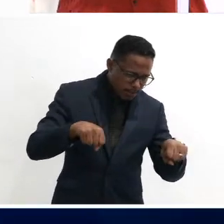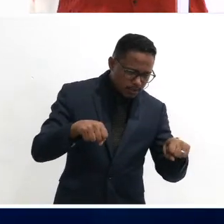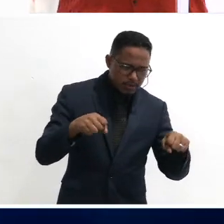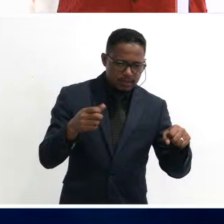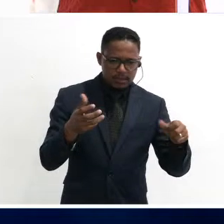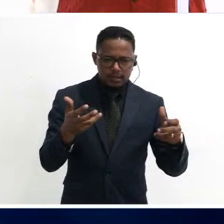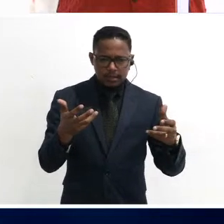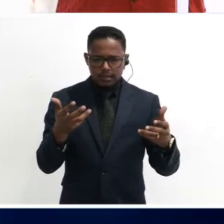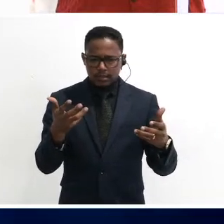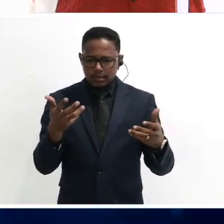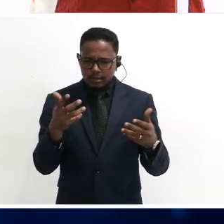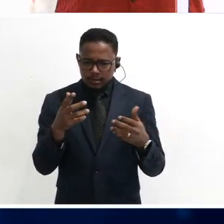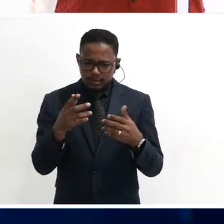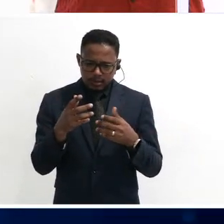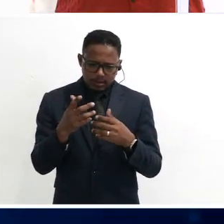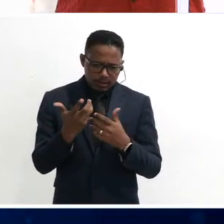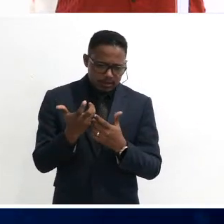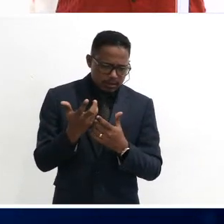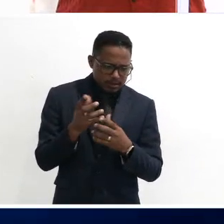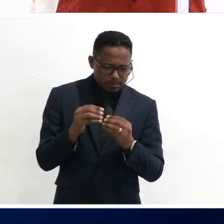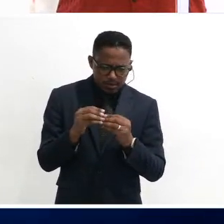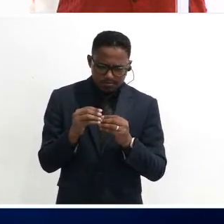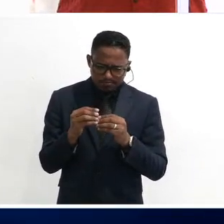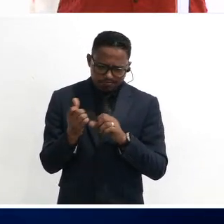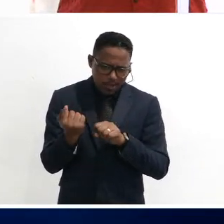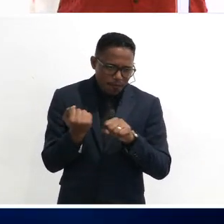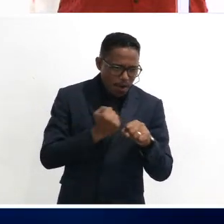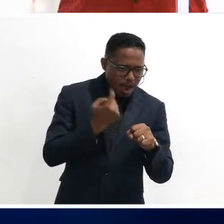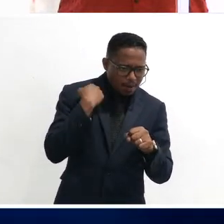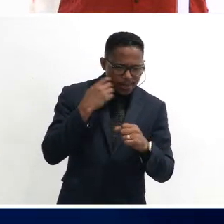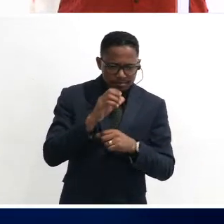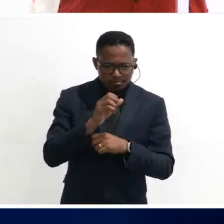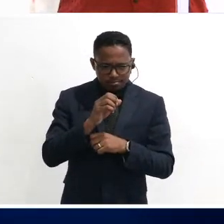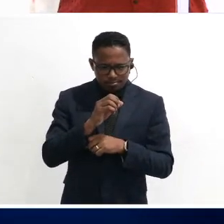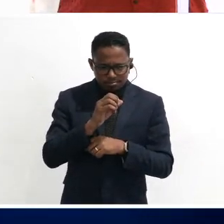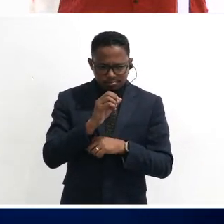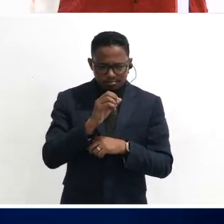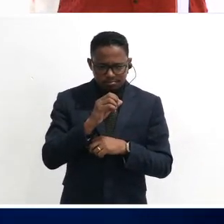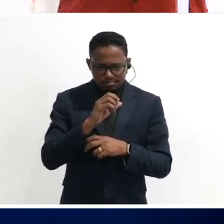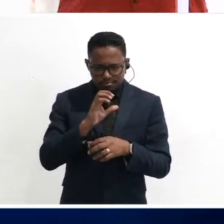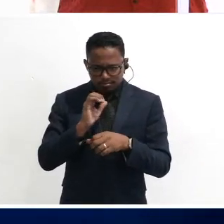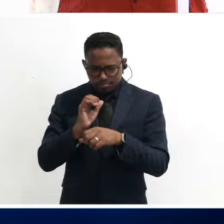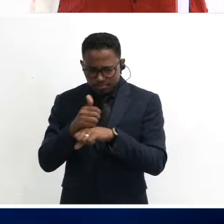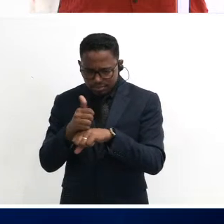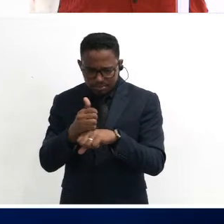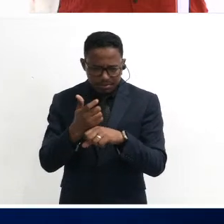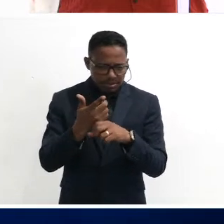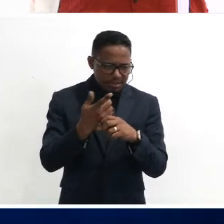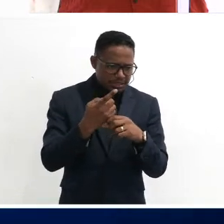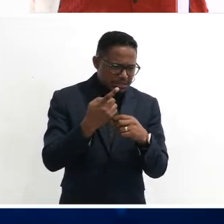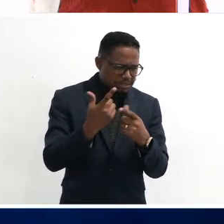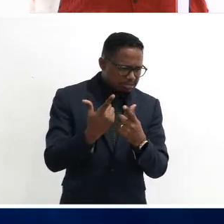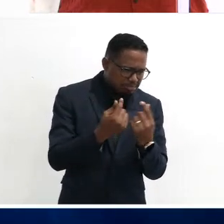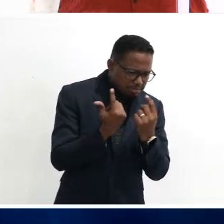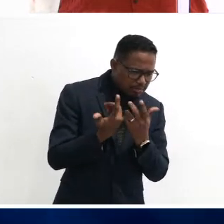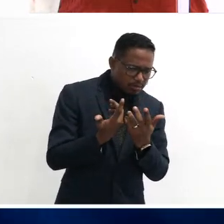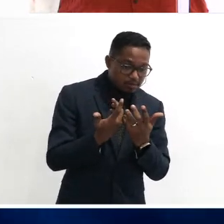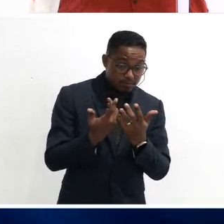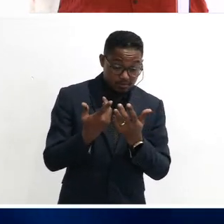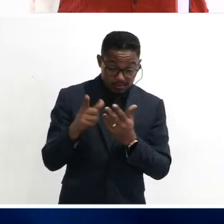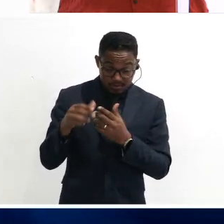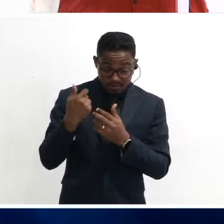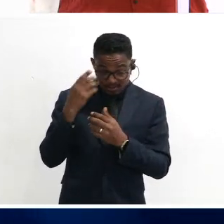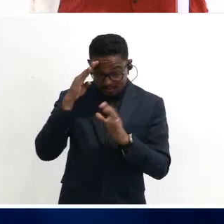areas. But primarily, if it's performance driven like server, they're going to adopt first. PCs will